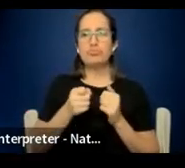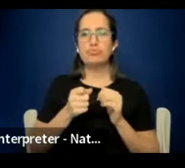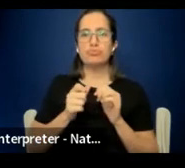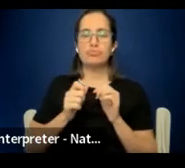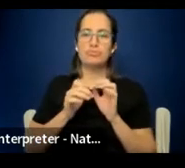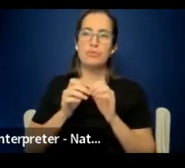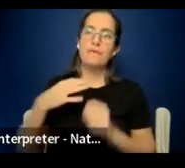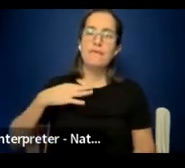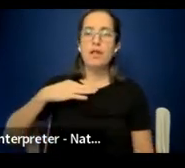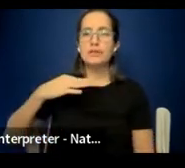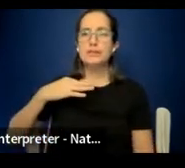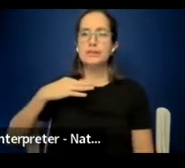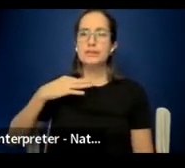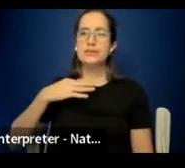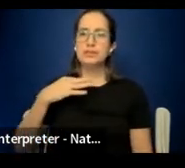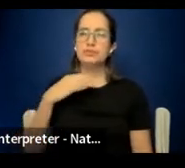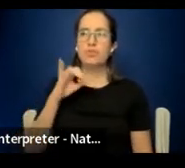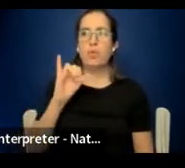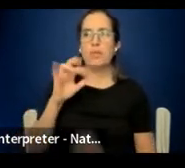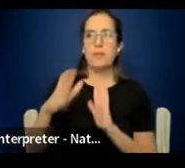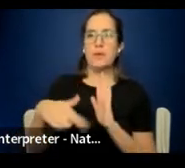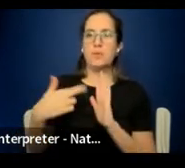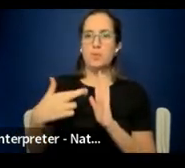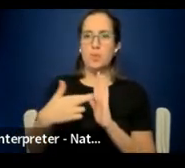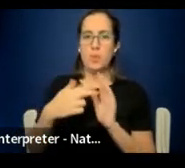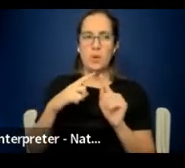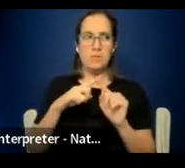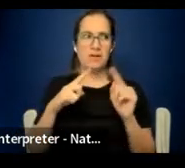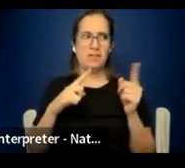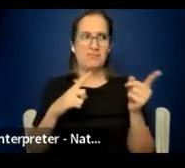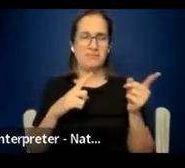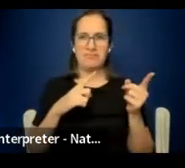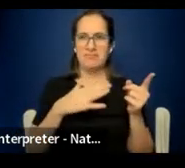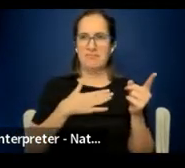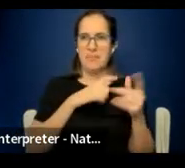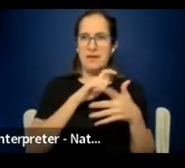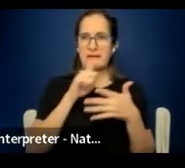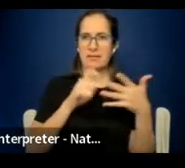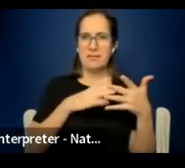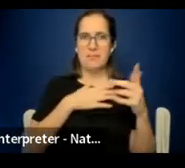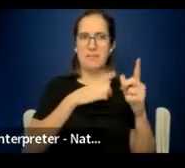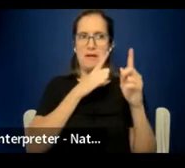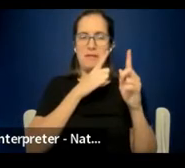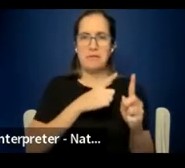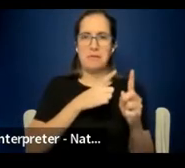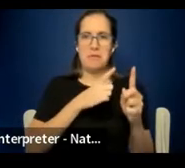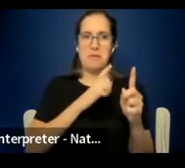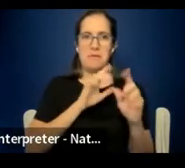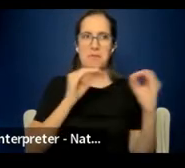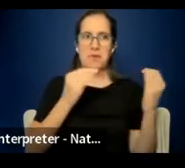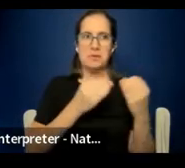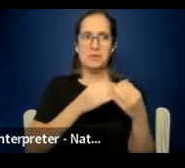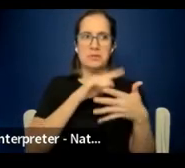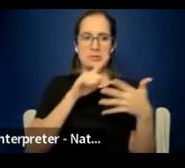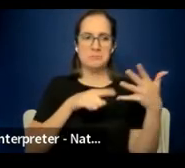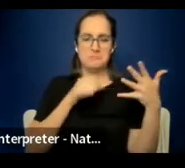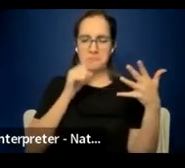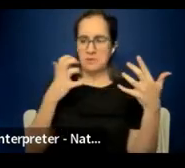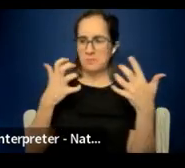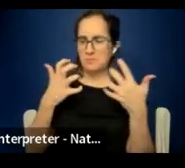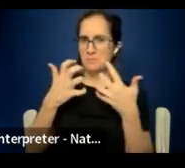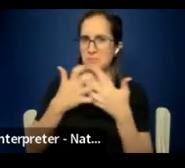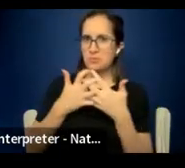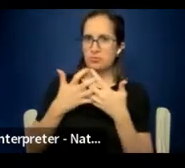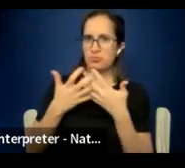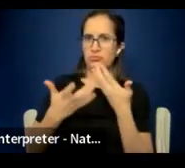You probably shouldn't be putting resources into that. Every volunteer role should in some way sort of connect to the mission of your organization and